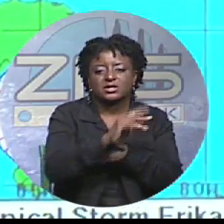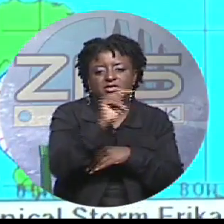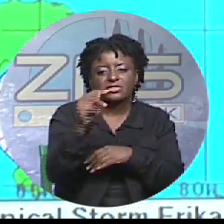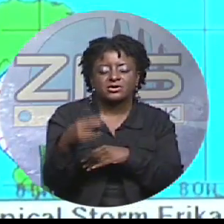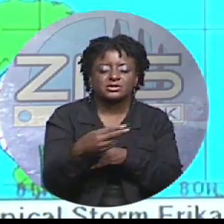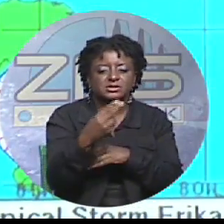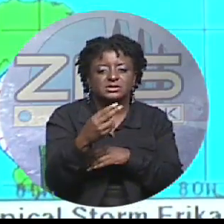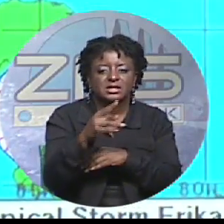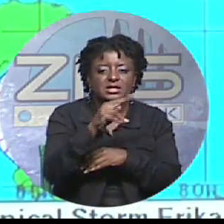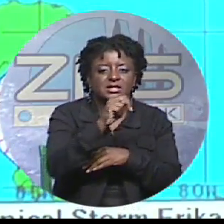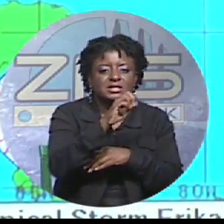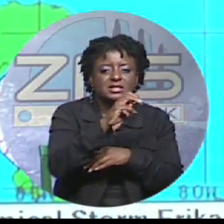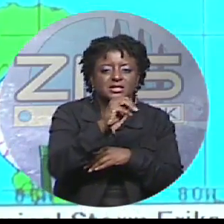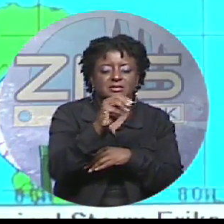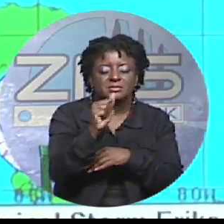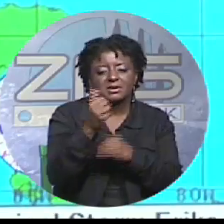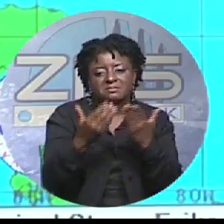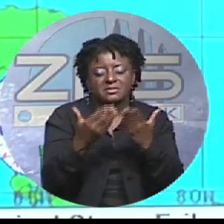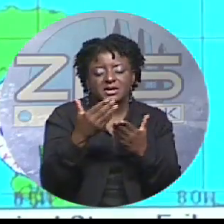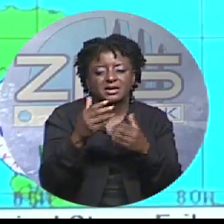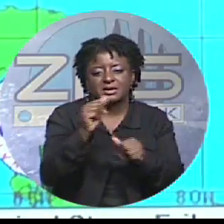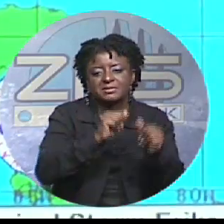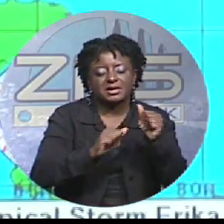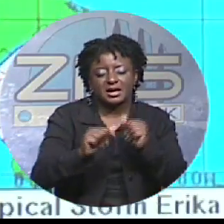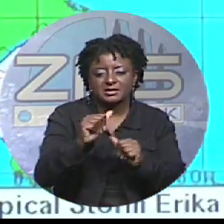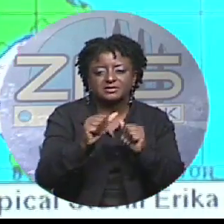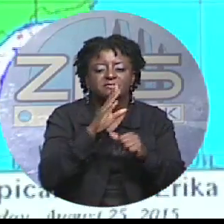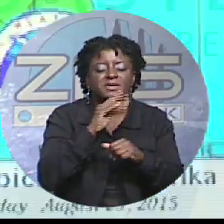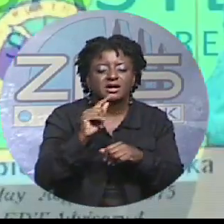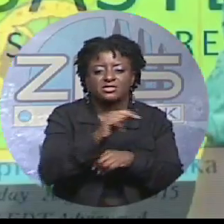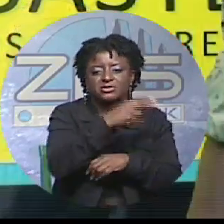partially activated by Thursday morning.